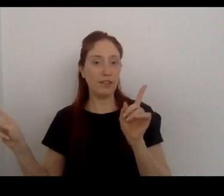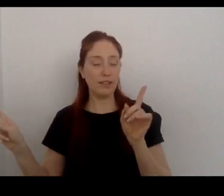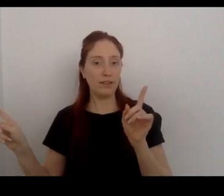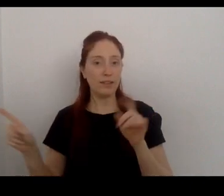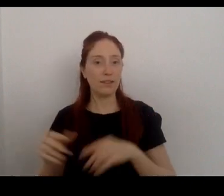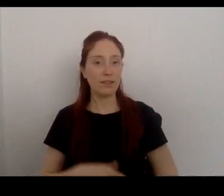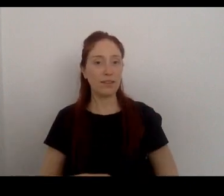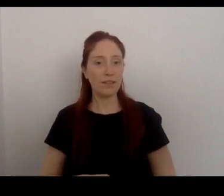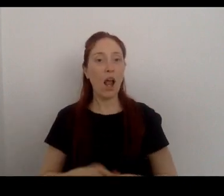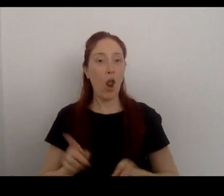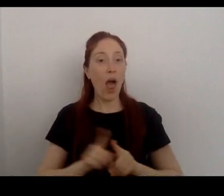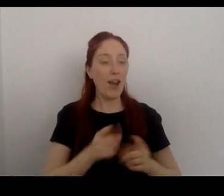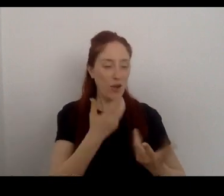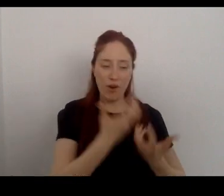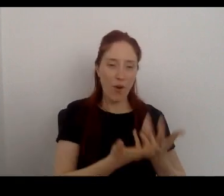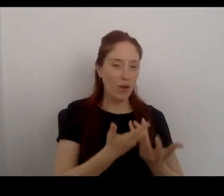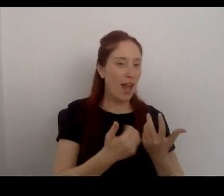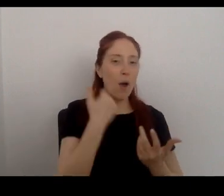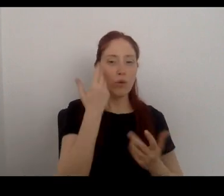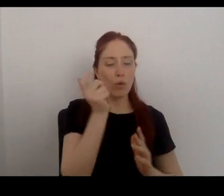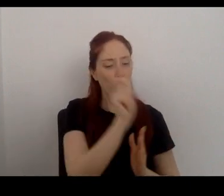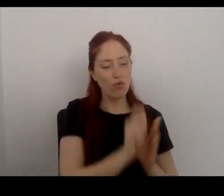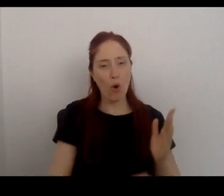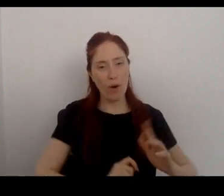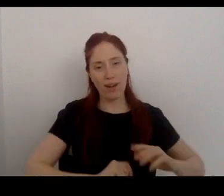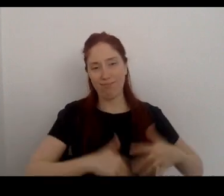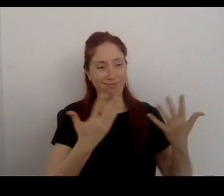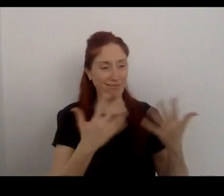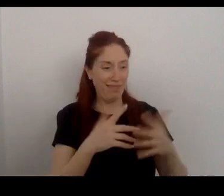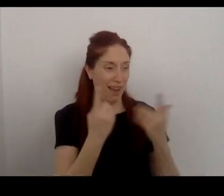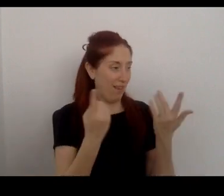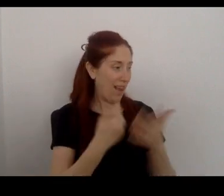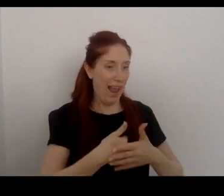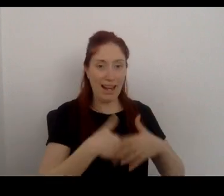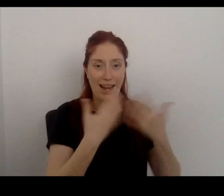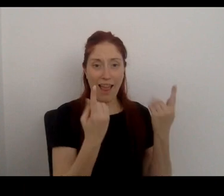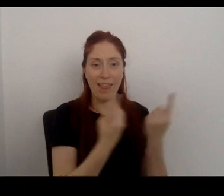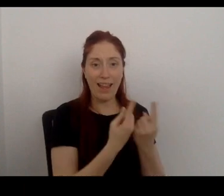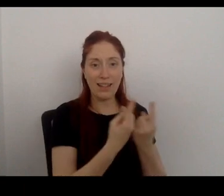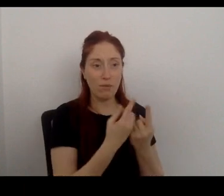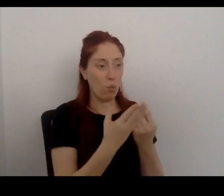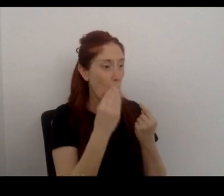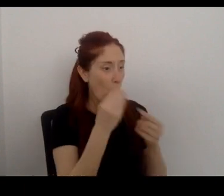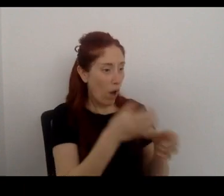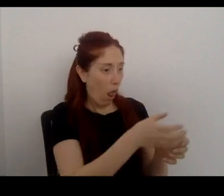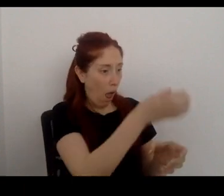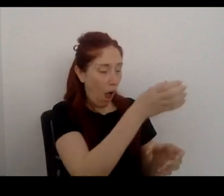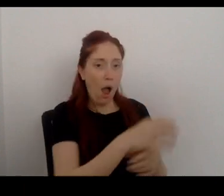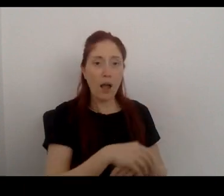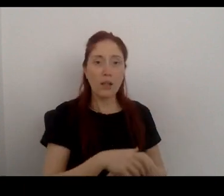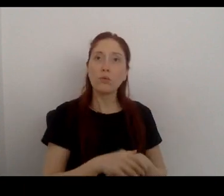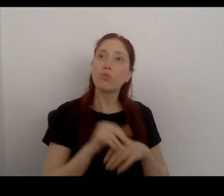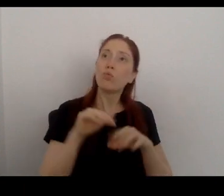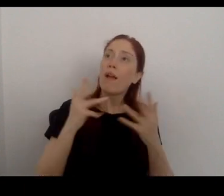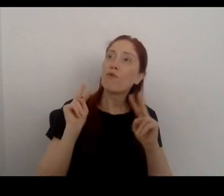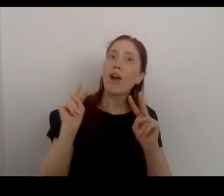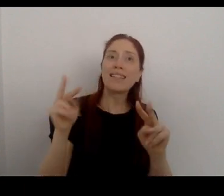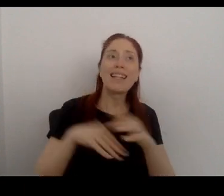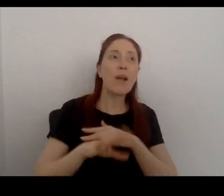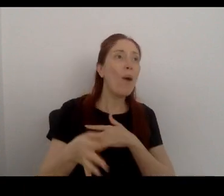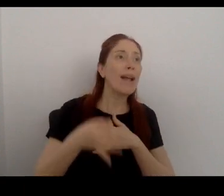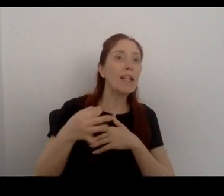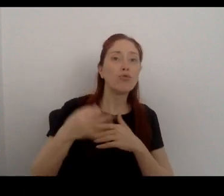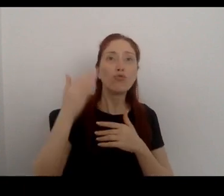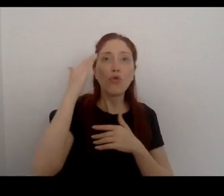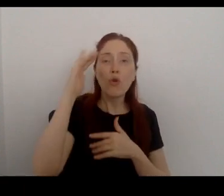everyday objects, whether it was a glass of water at the cafe or filling in time in waiting rooms, it just was very valuable for honing